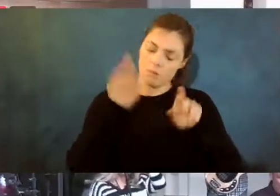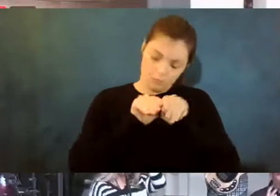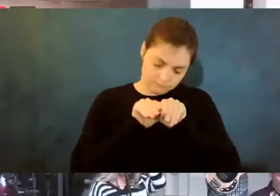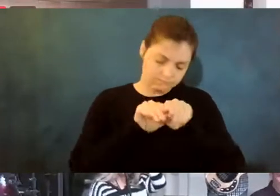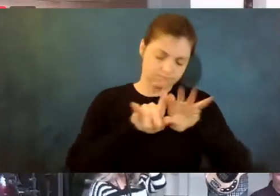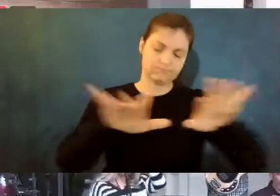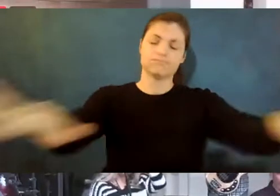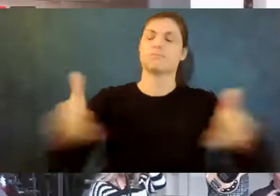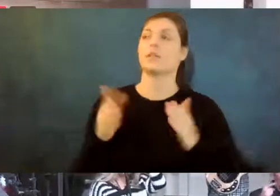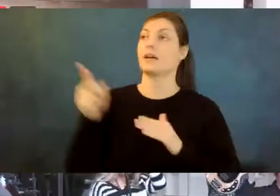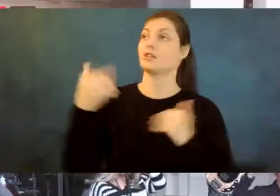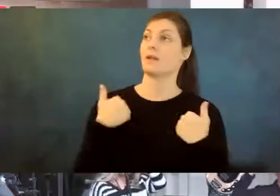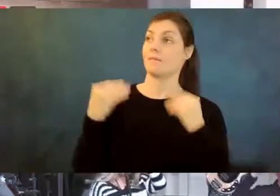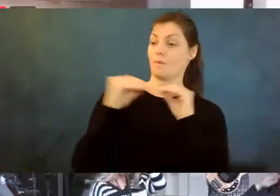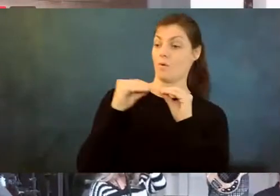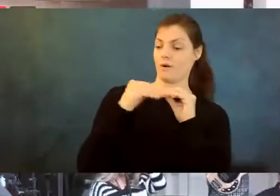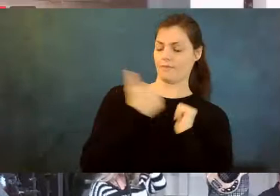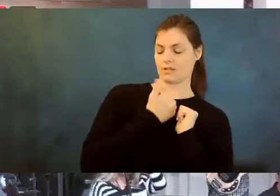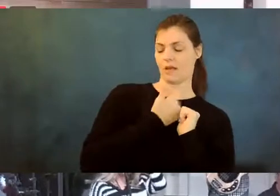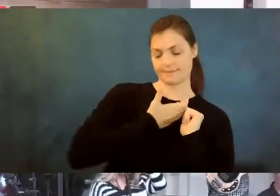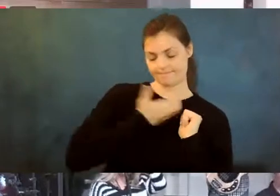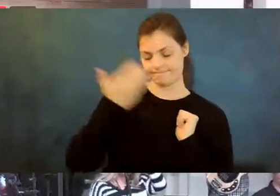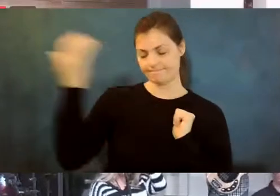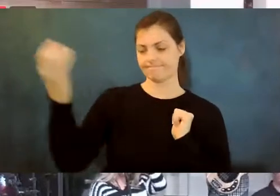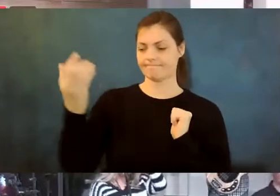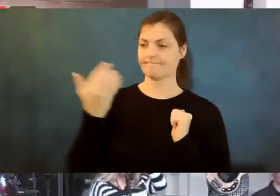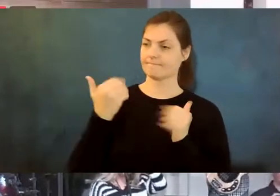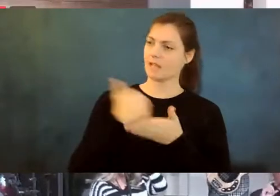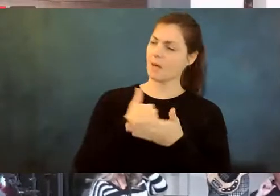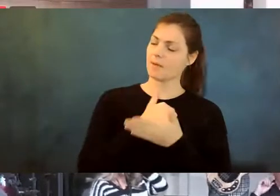you to have more of us. We would decrease so you can